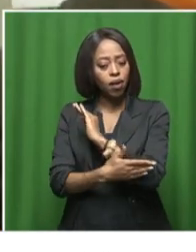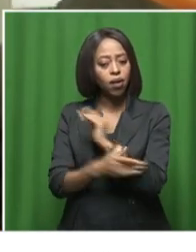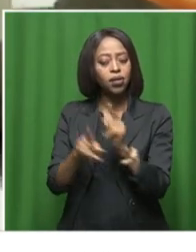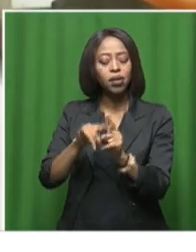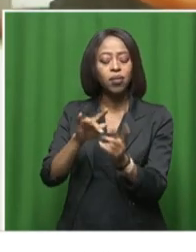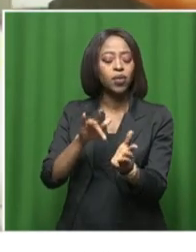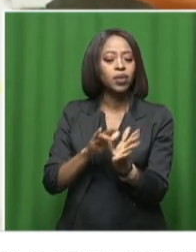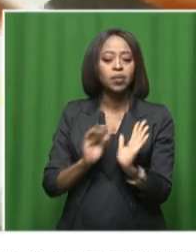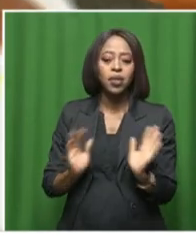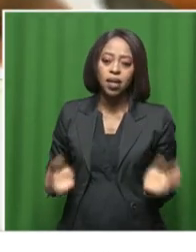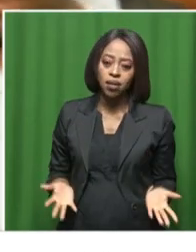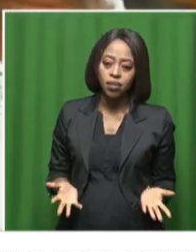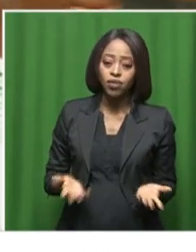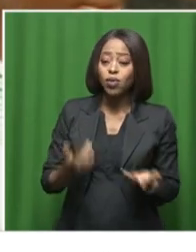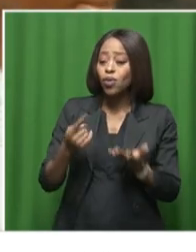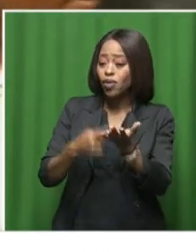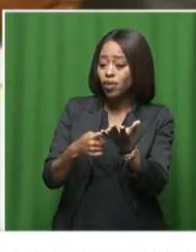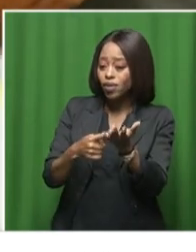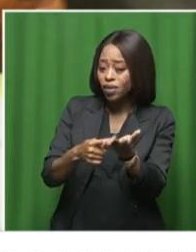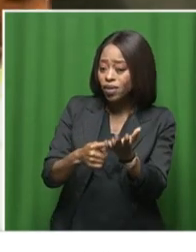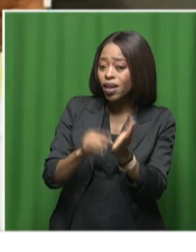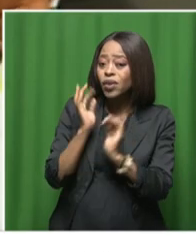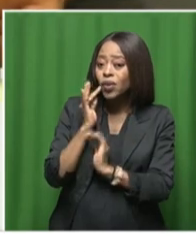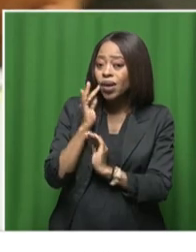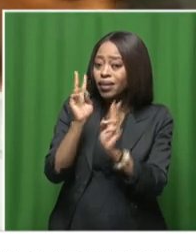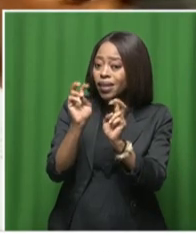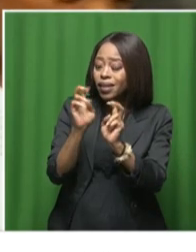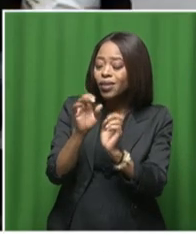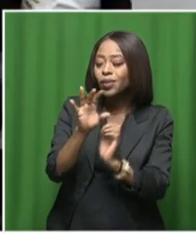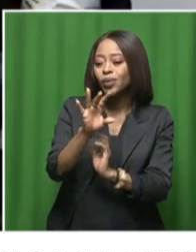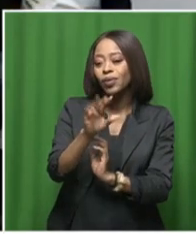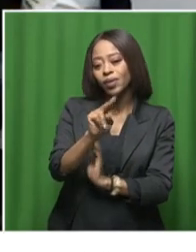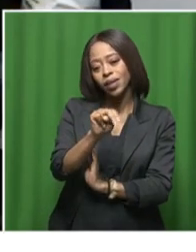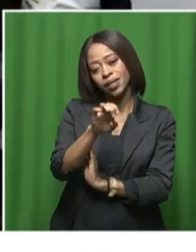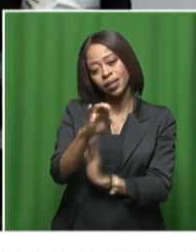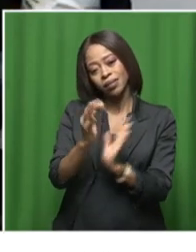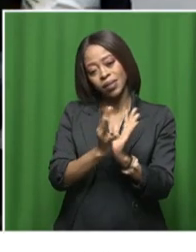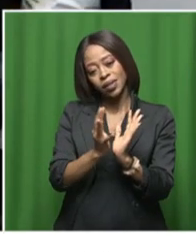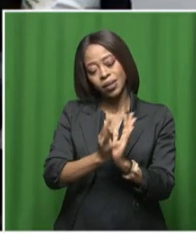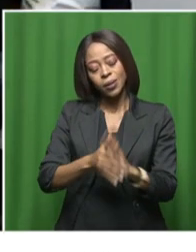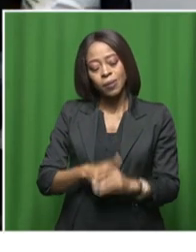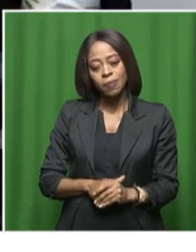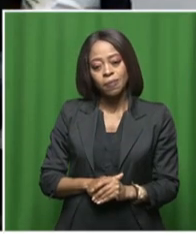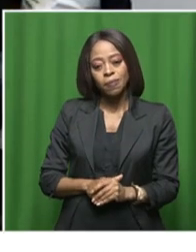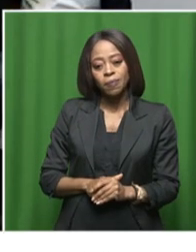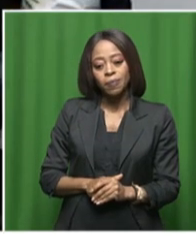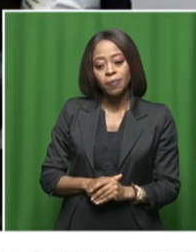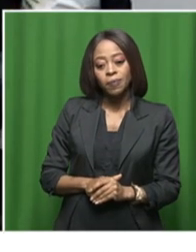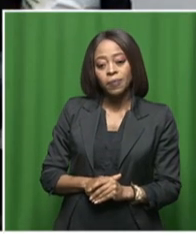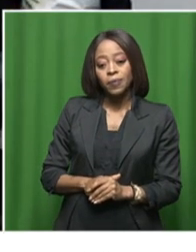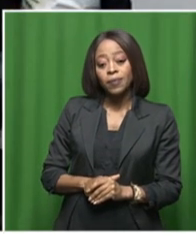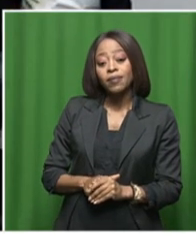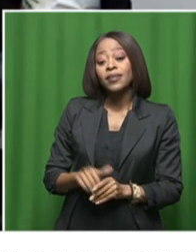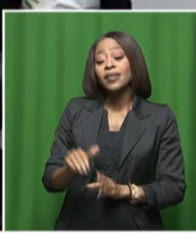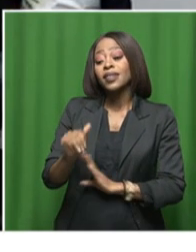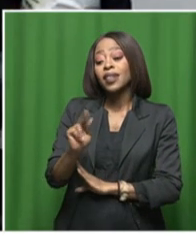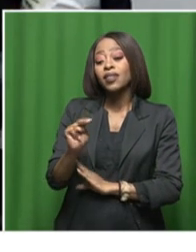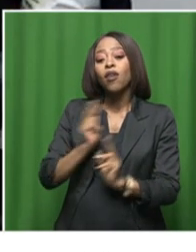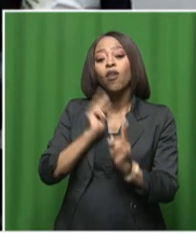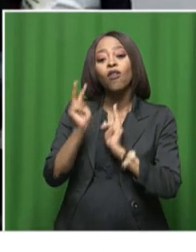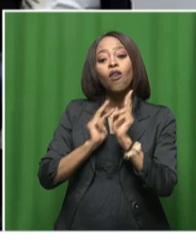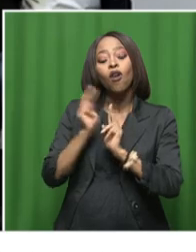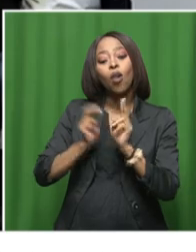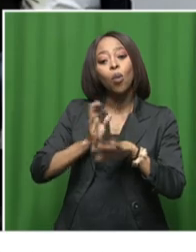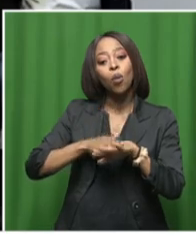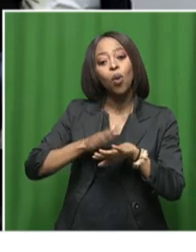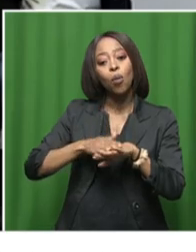position. And so we will have the matter discussed on the NEC meeting. Mkhize says the ANC should have been more vocal following